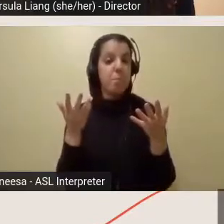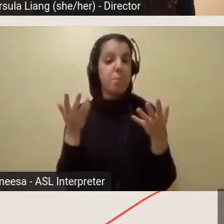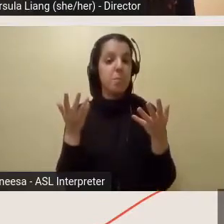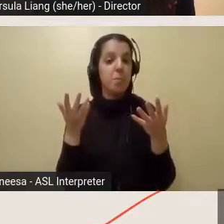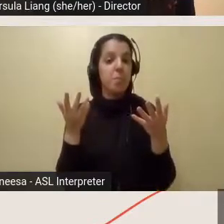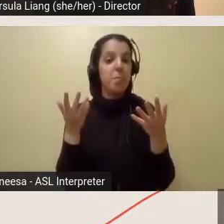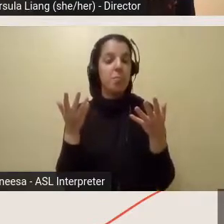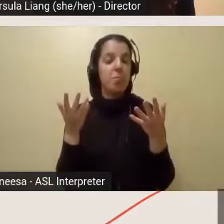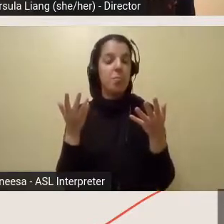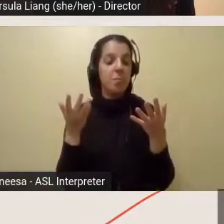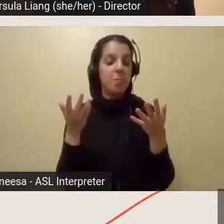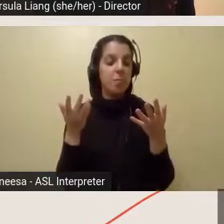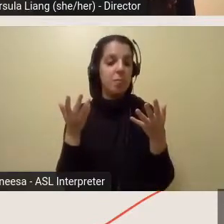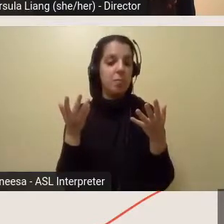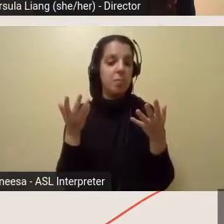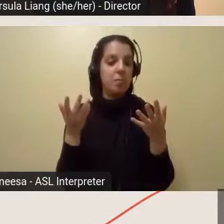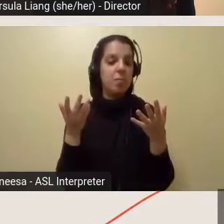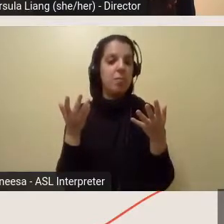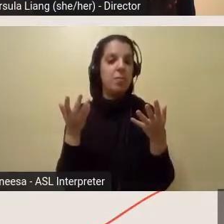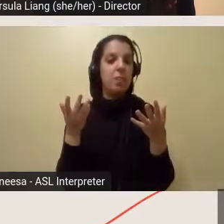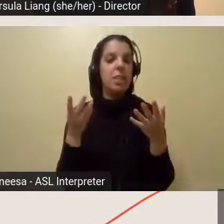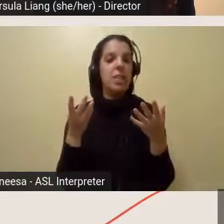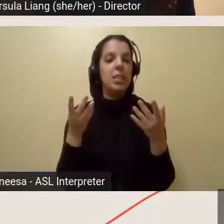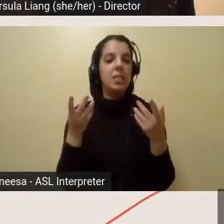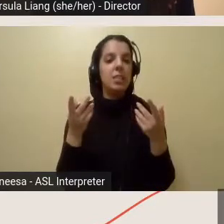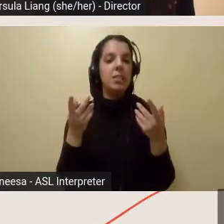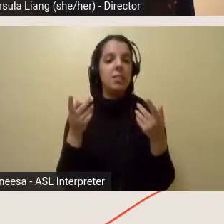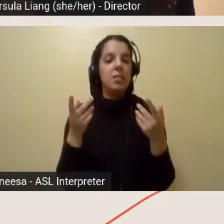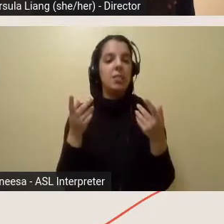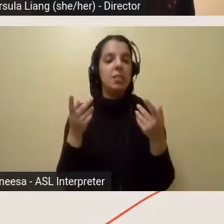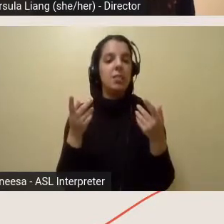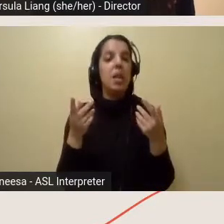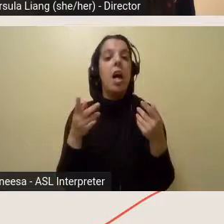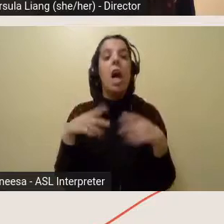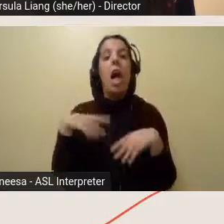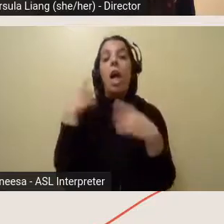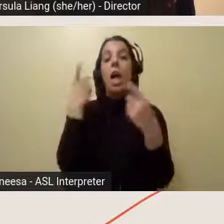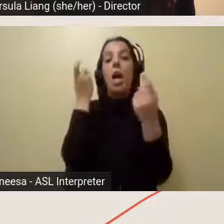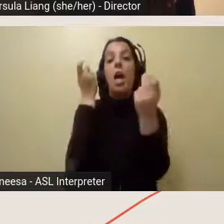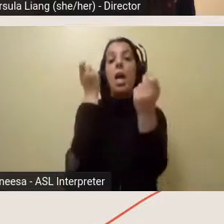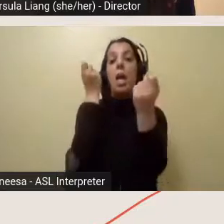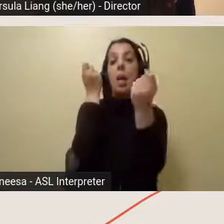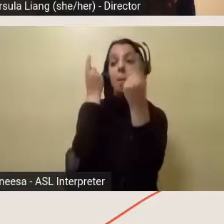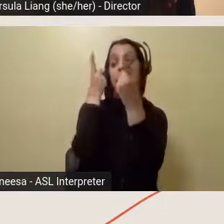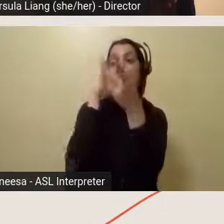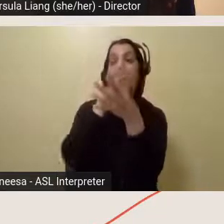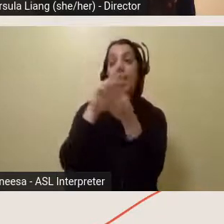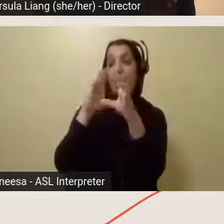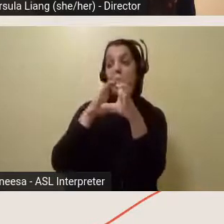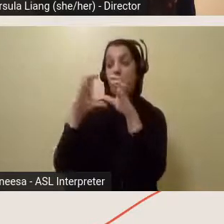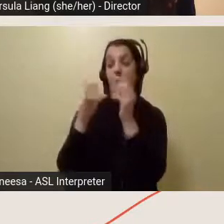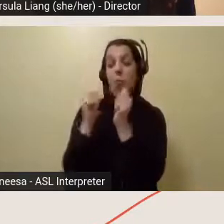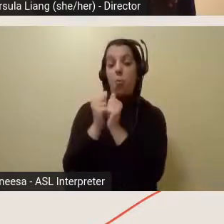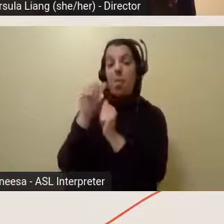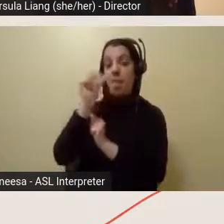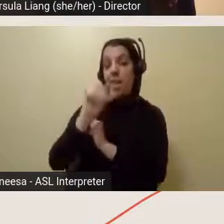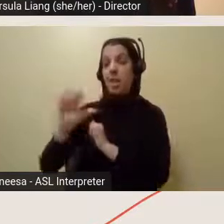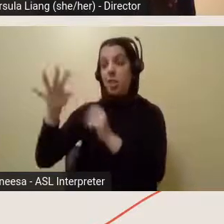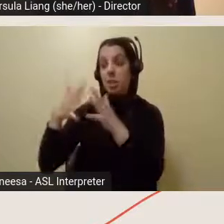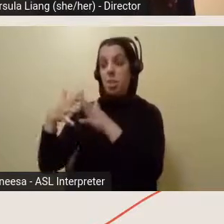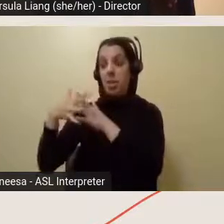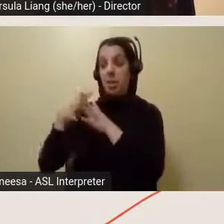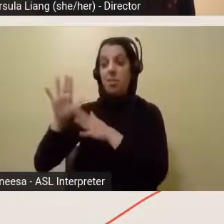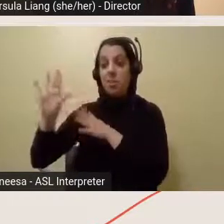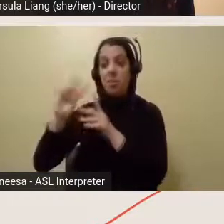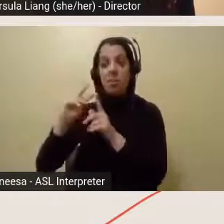as best I could empathize with and clearly communicate the Asian American side, but what I